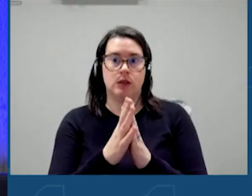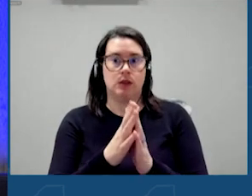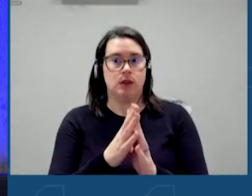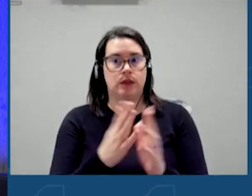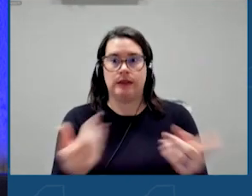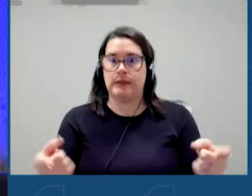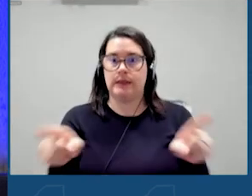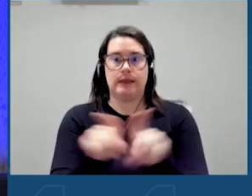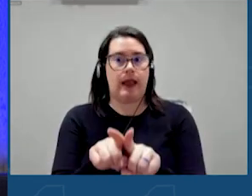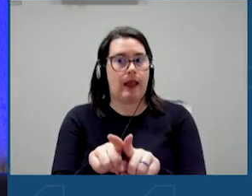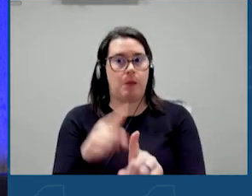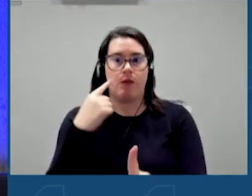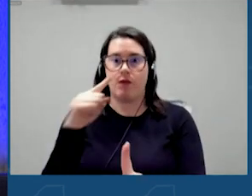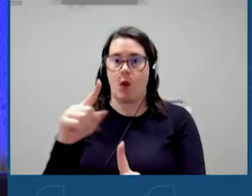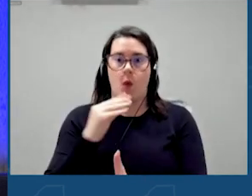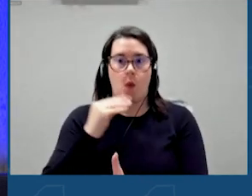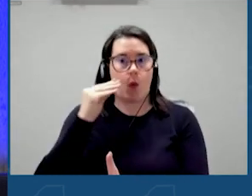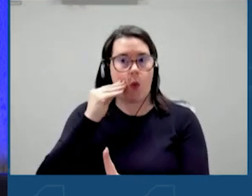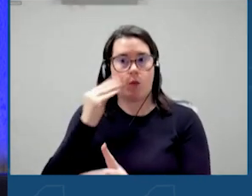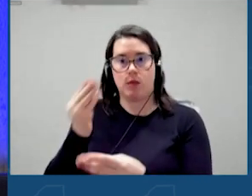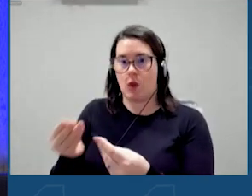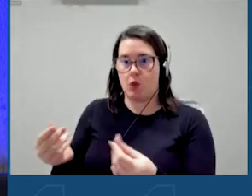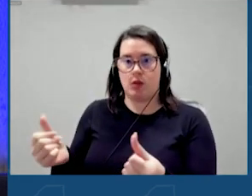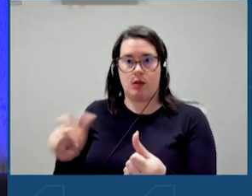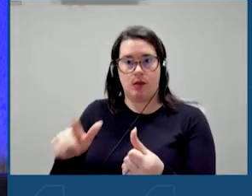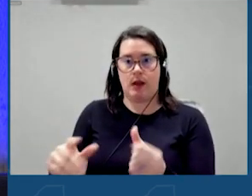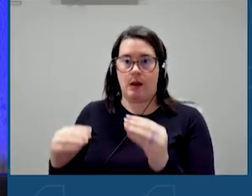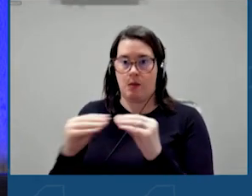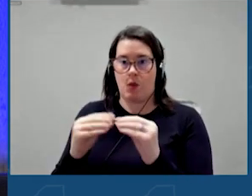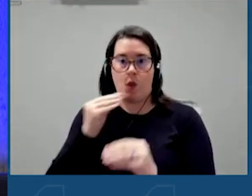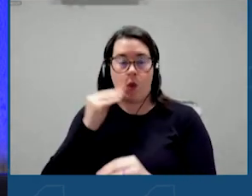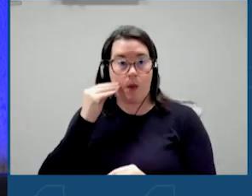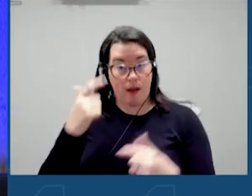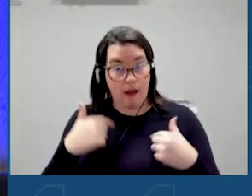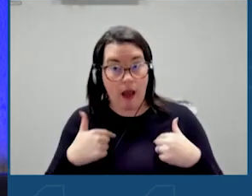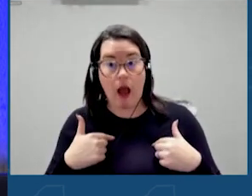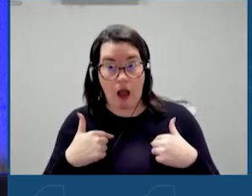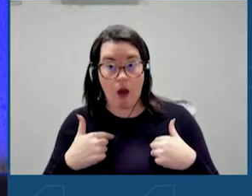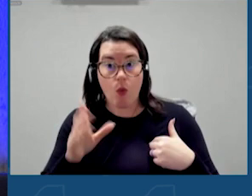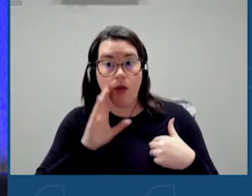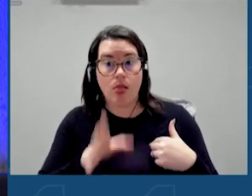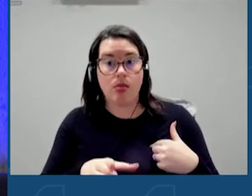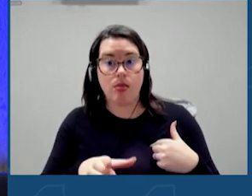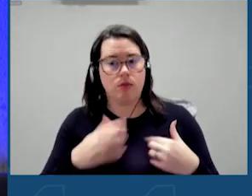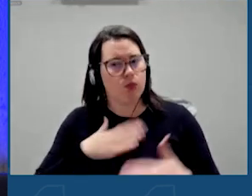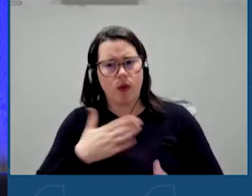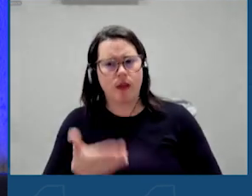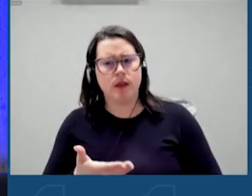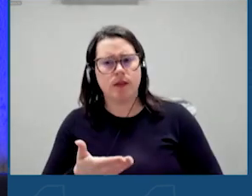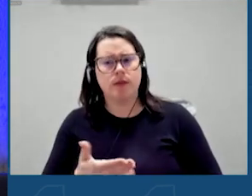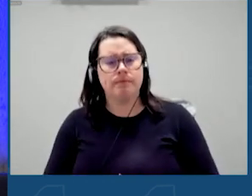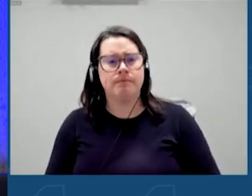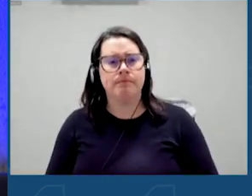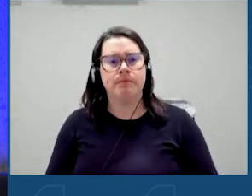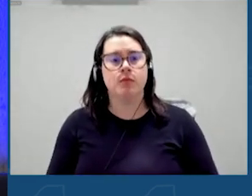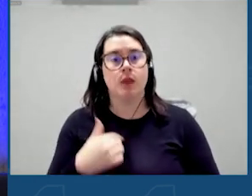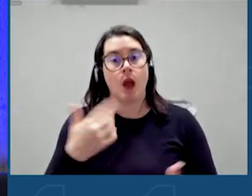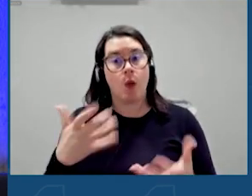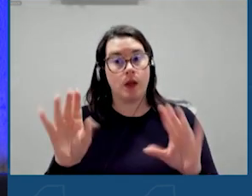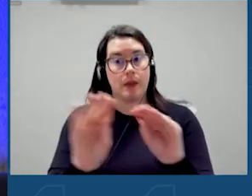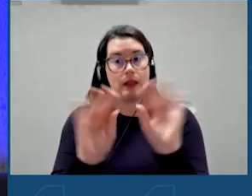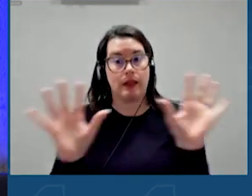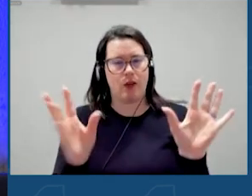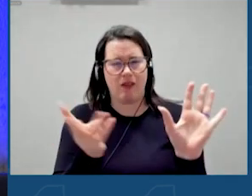space. And I am, and I'm willing to be. And I want to be clear about some